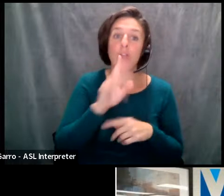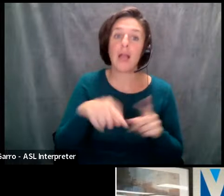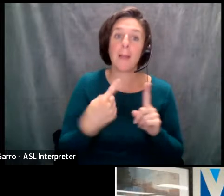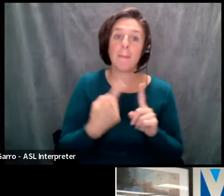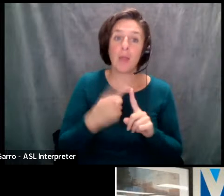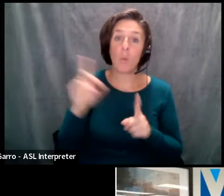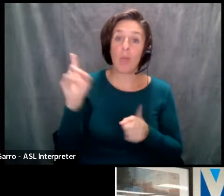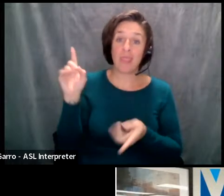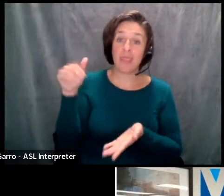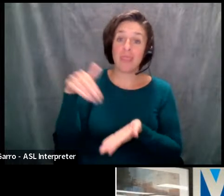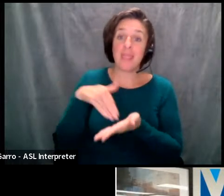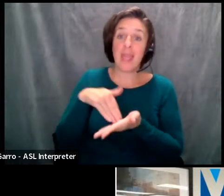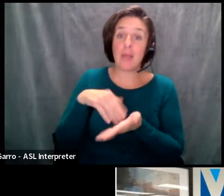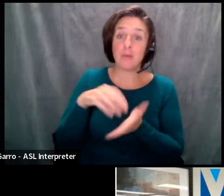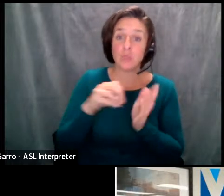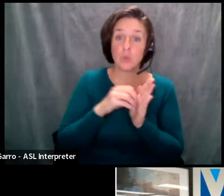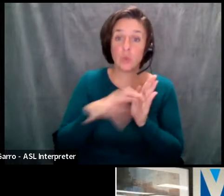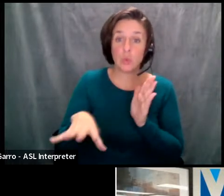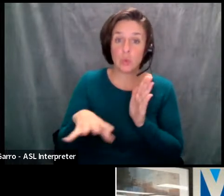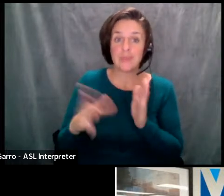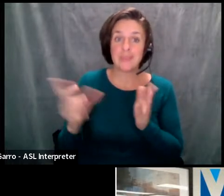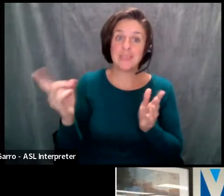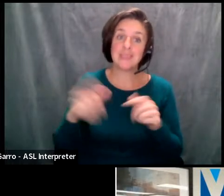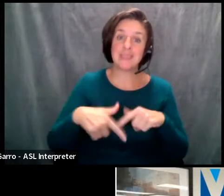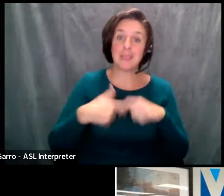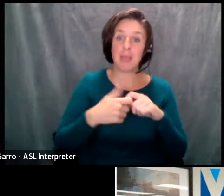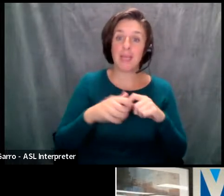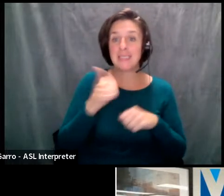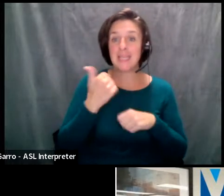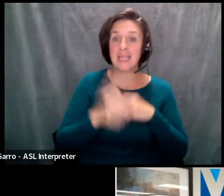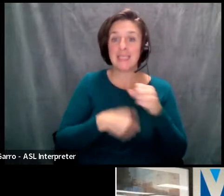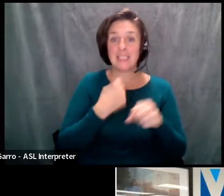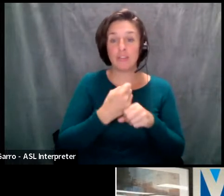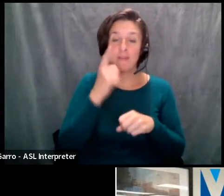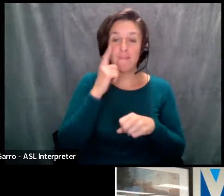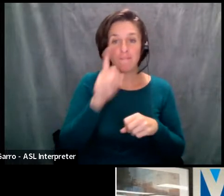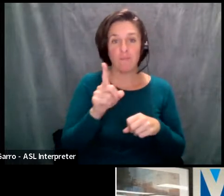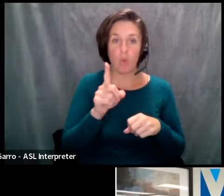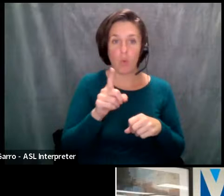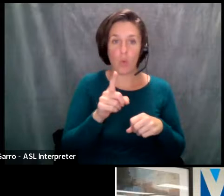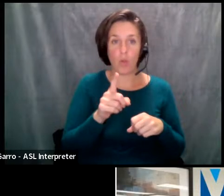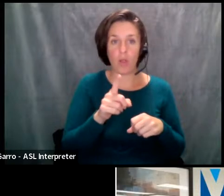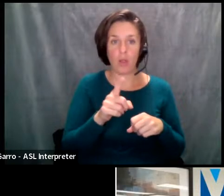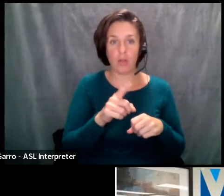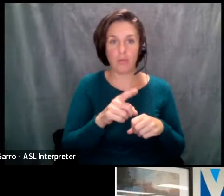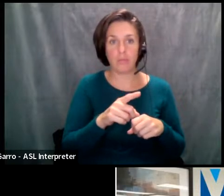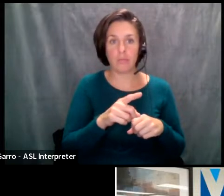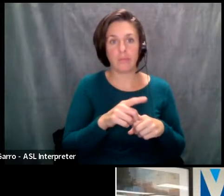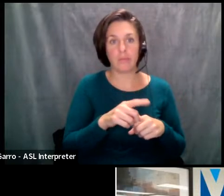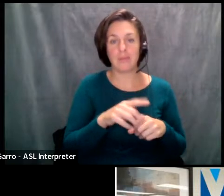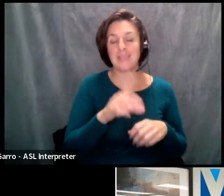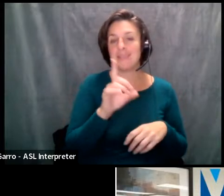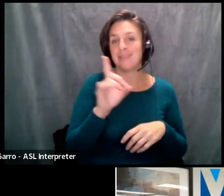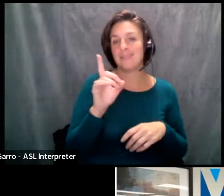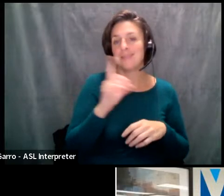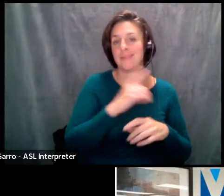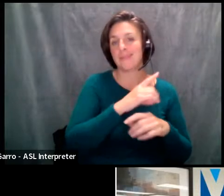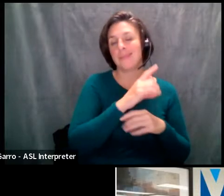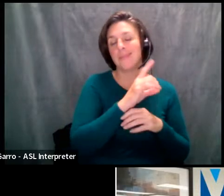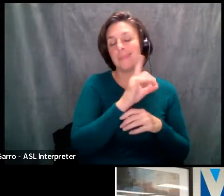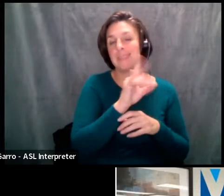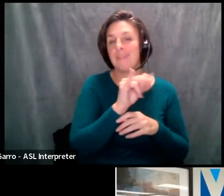students being suspended 10 years ago for defiance, it's going to lower this percentage of